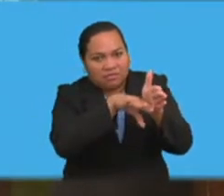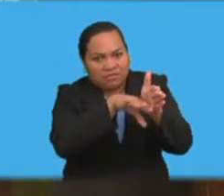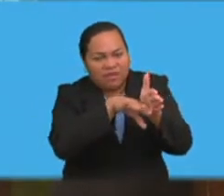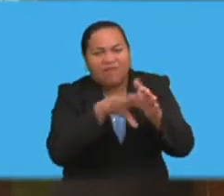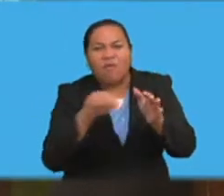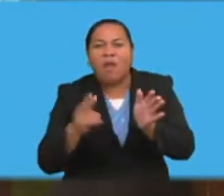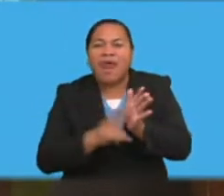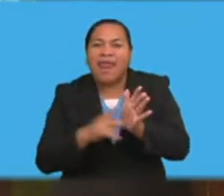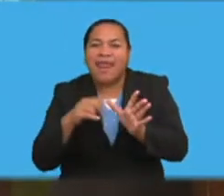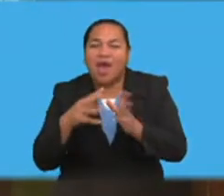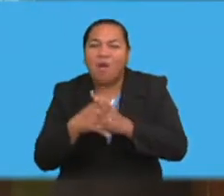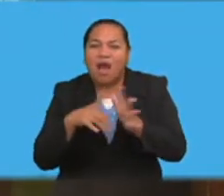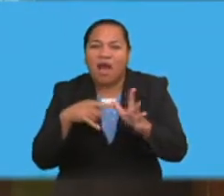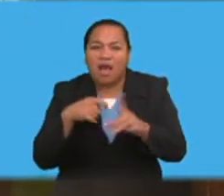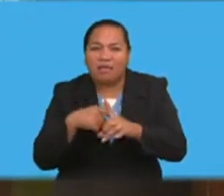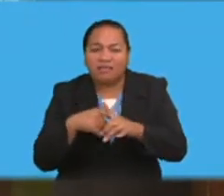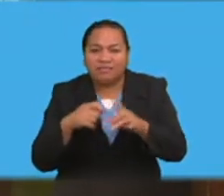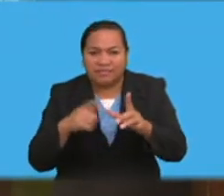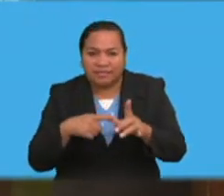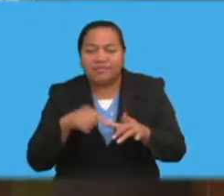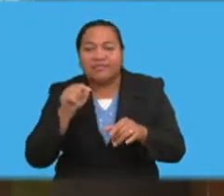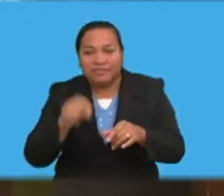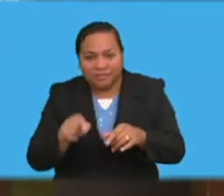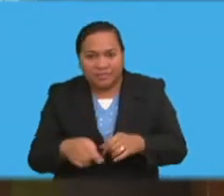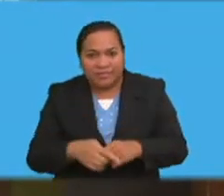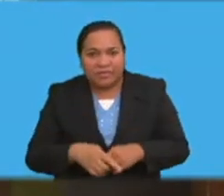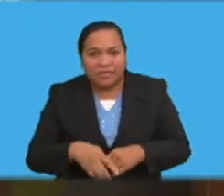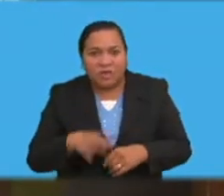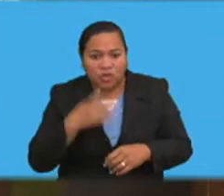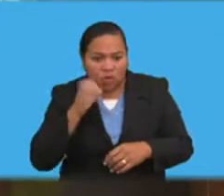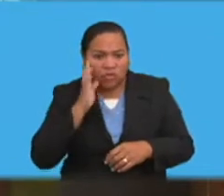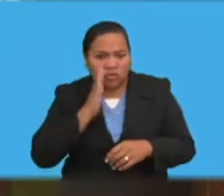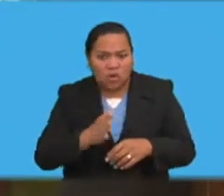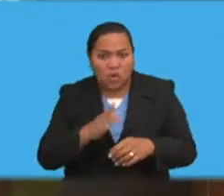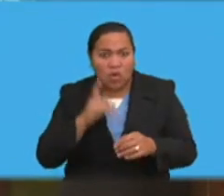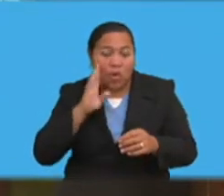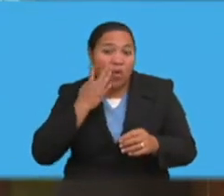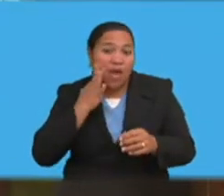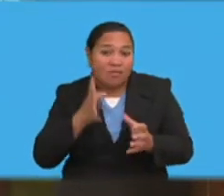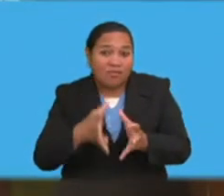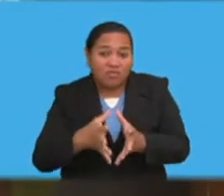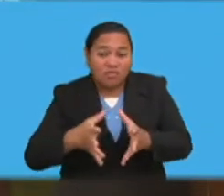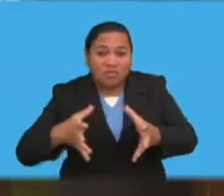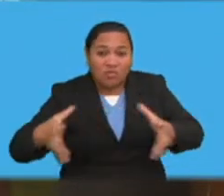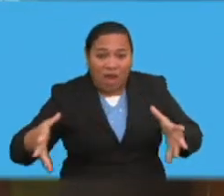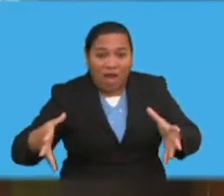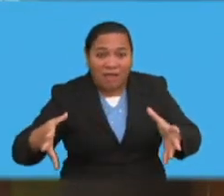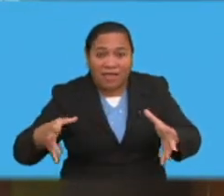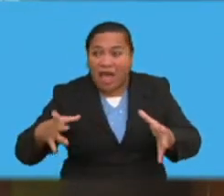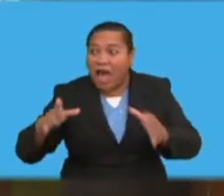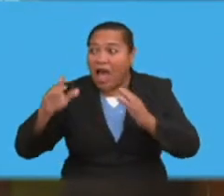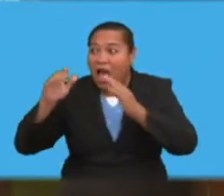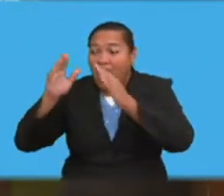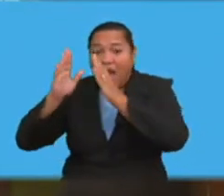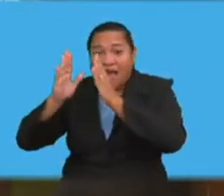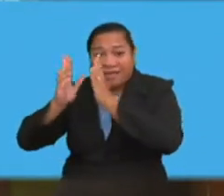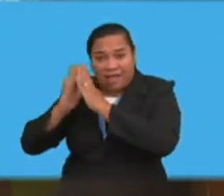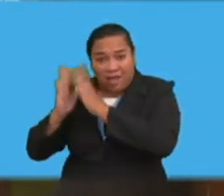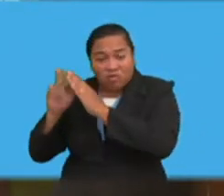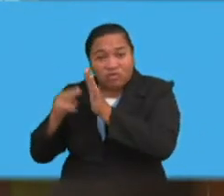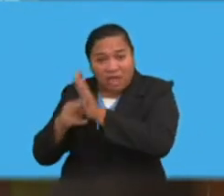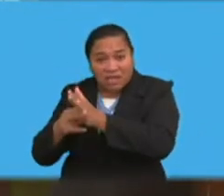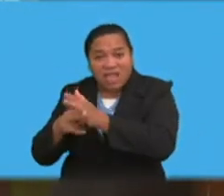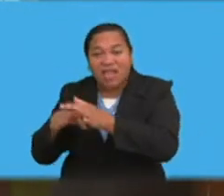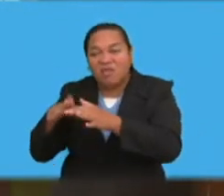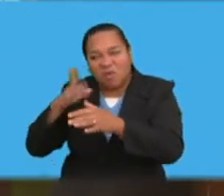During the JICA study, Madam Speaker, flood simulation showed that after widening of the Nadi River, part of the Nadi town will still be